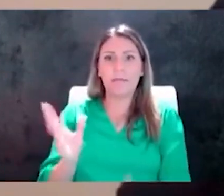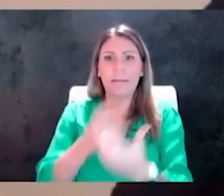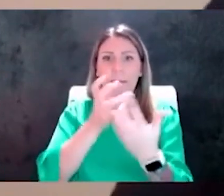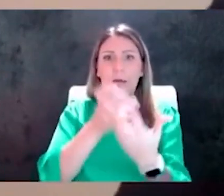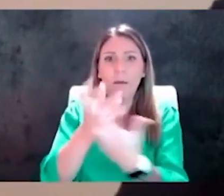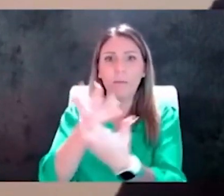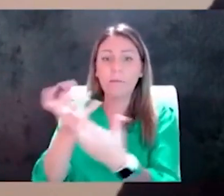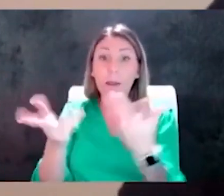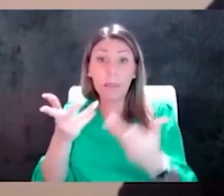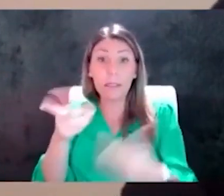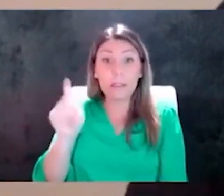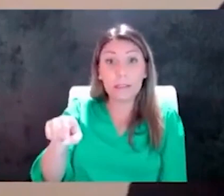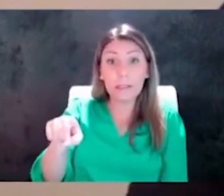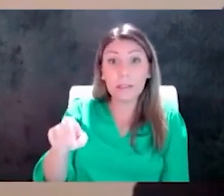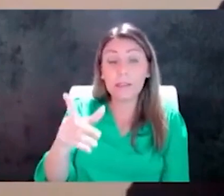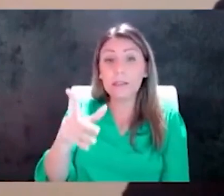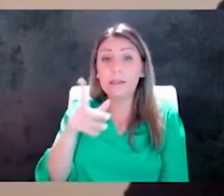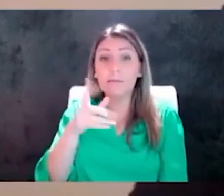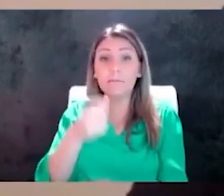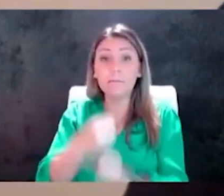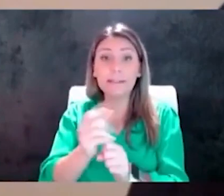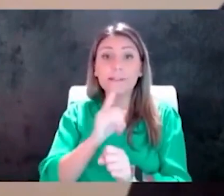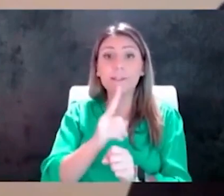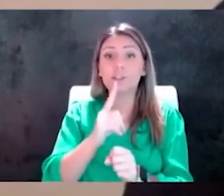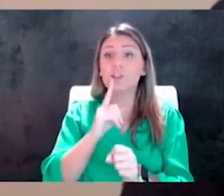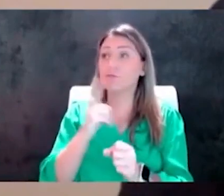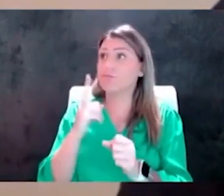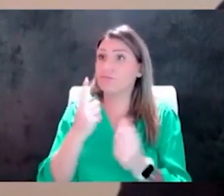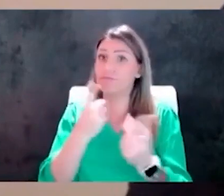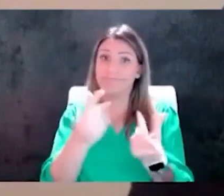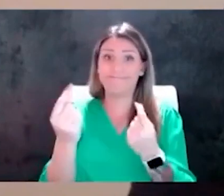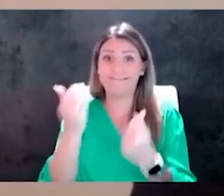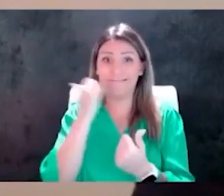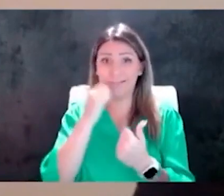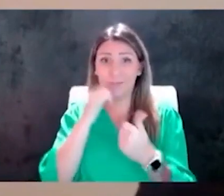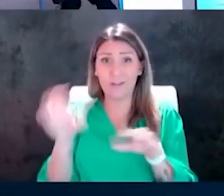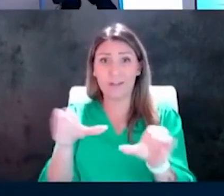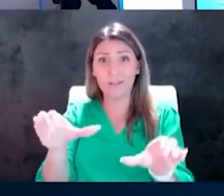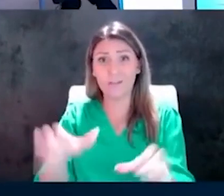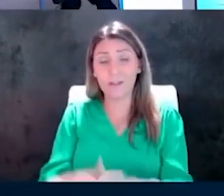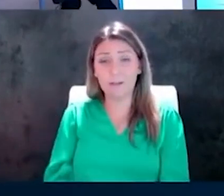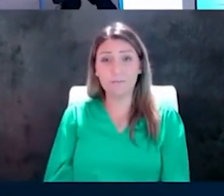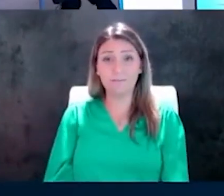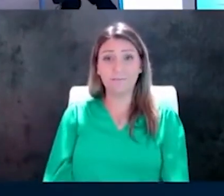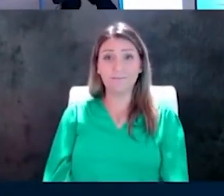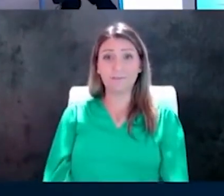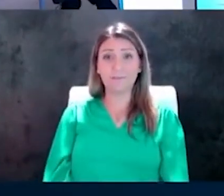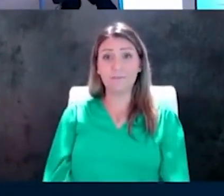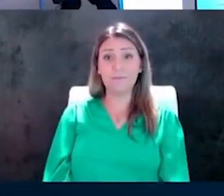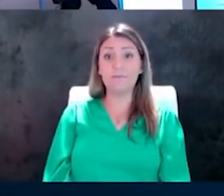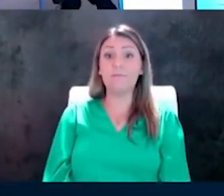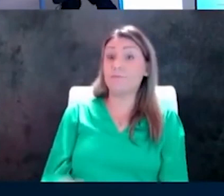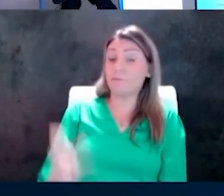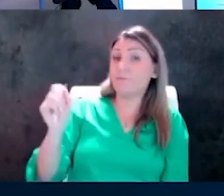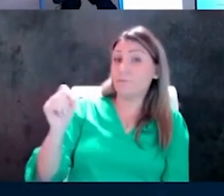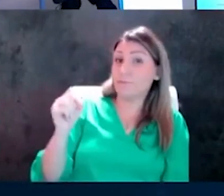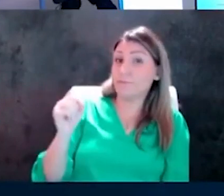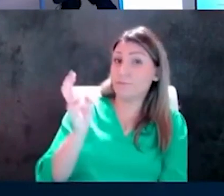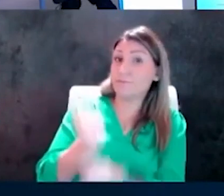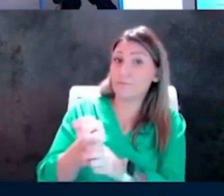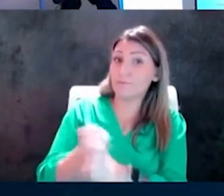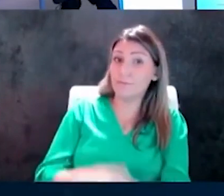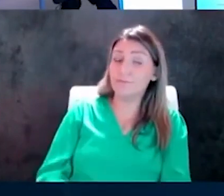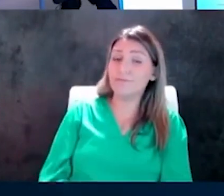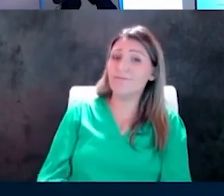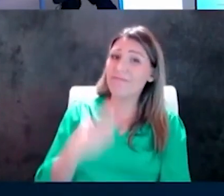need in order to make sure I can go about my daily activities. Yeah, that is hard. So, well, thanks again.